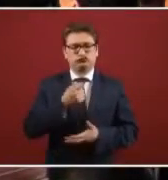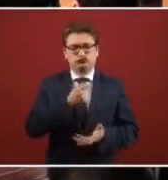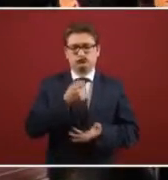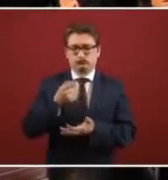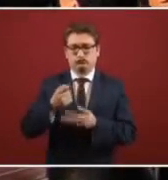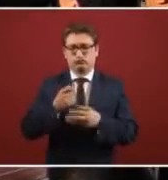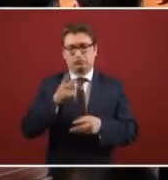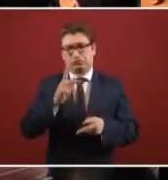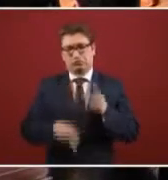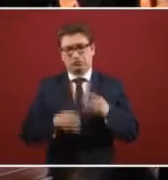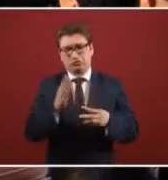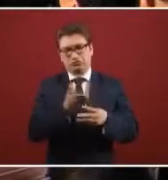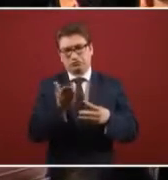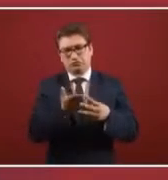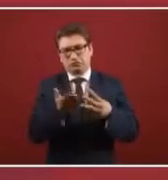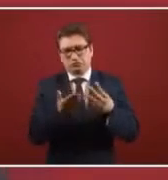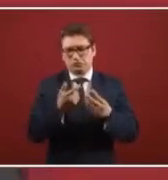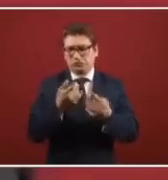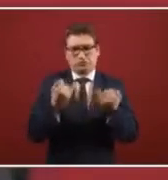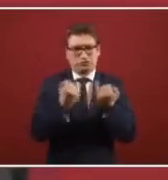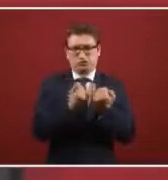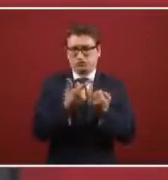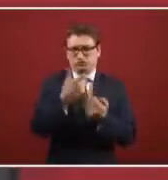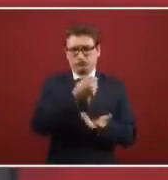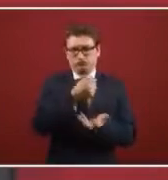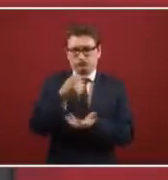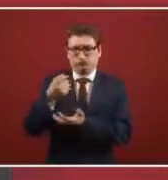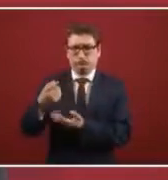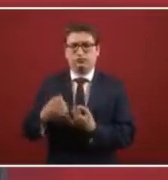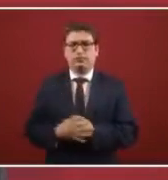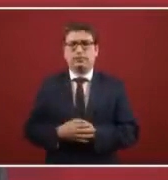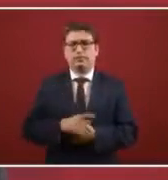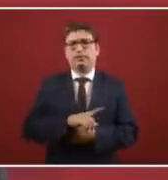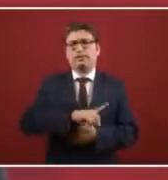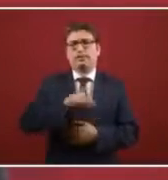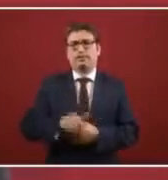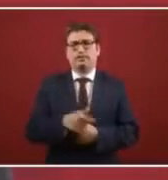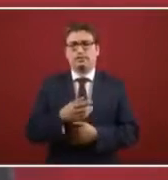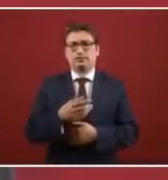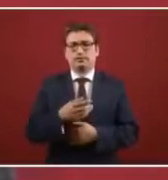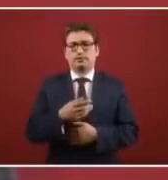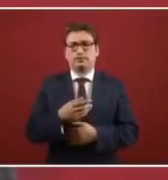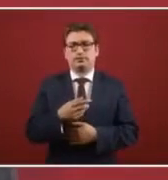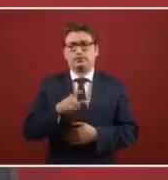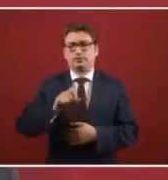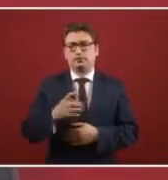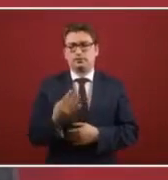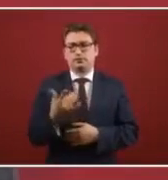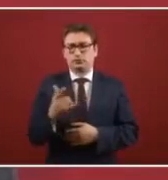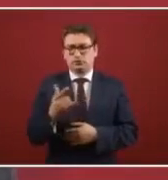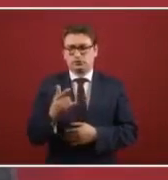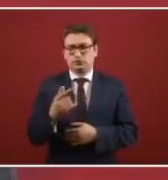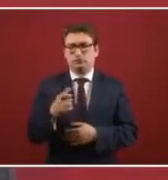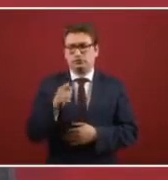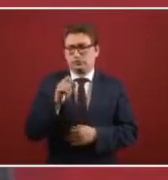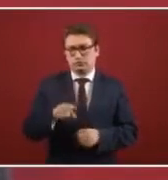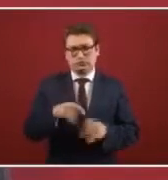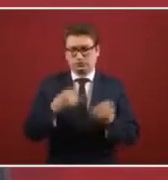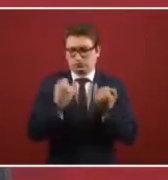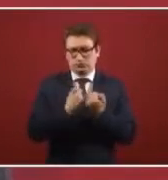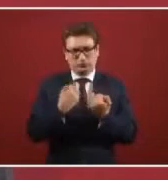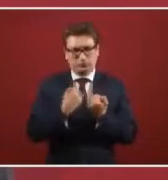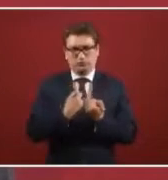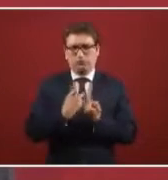tres partes. it was se 3 dividen. parts. It was different dates. Posteriormente, el So 4 días posteriorly, después, el 24 de julio, the 4th of igual July, se